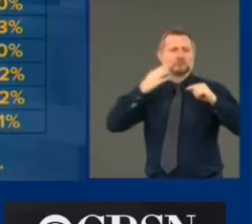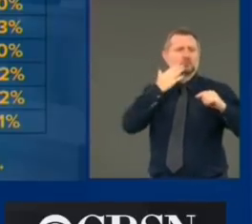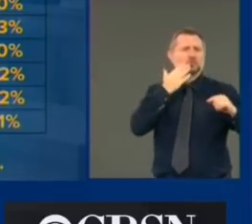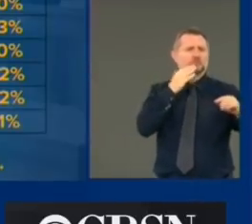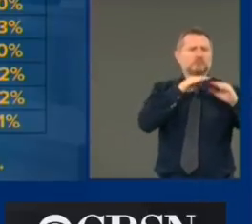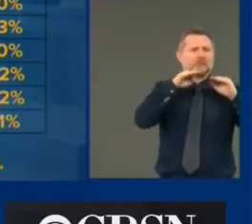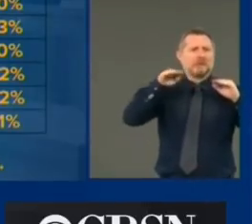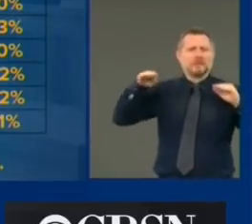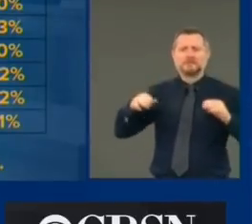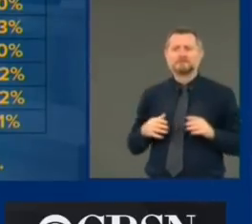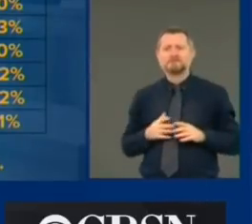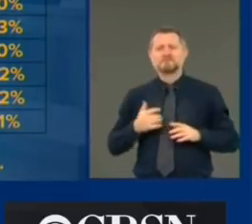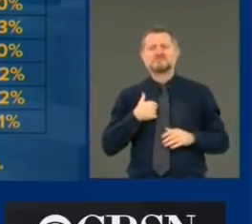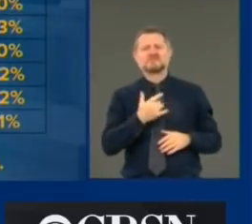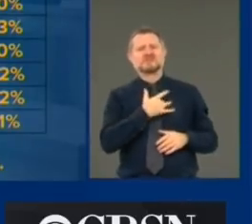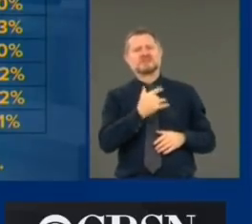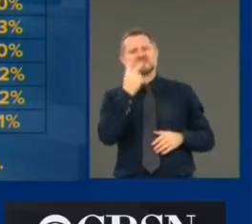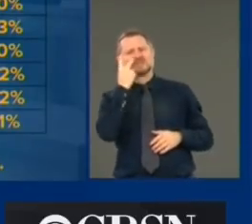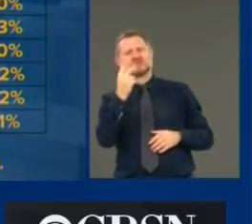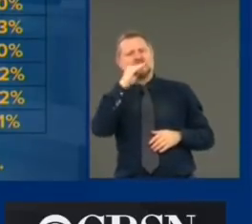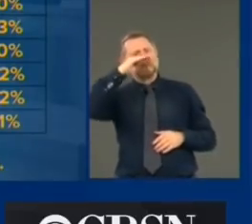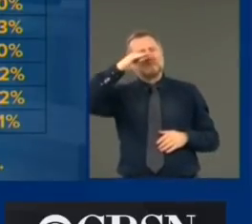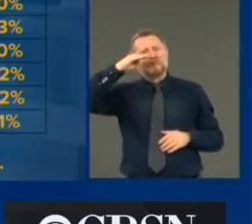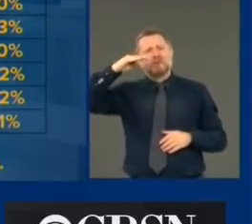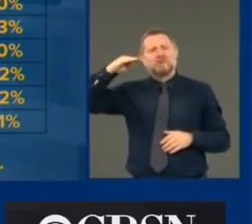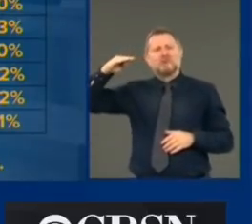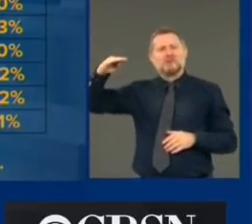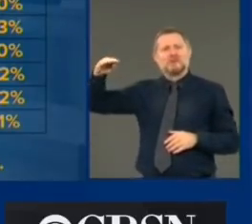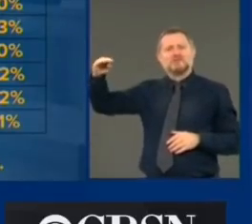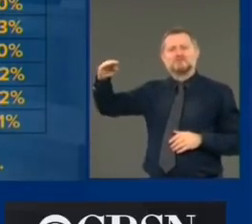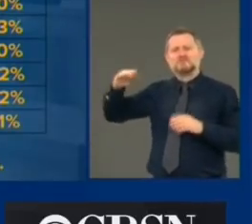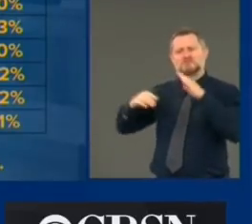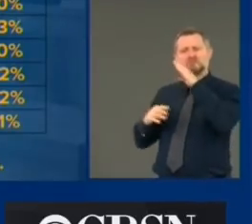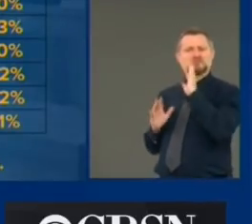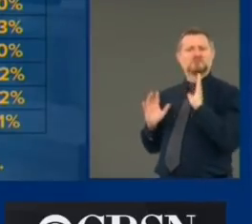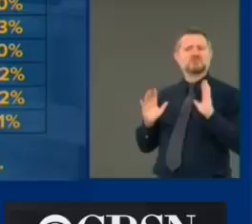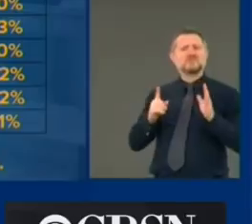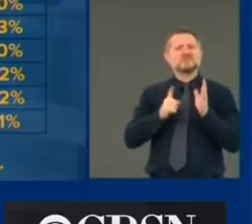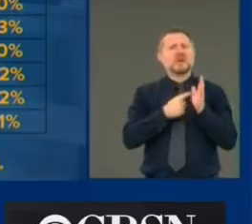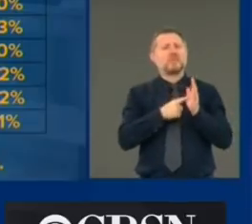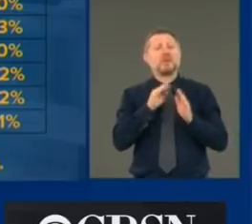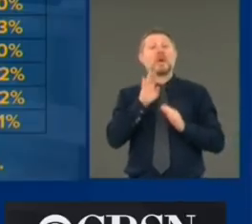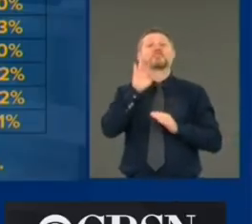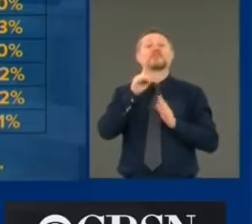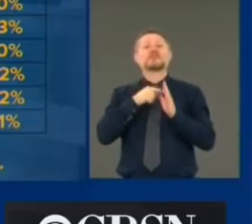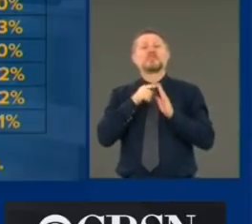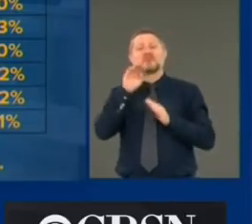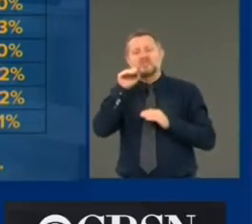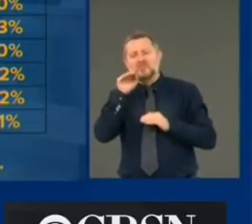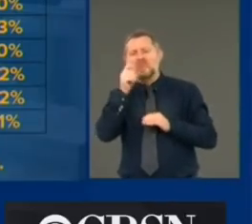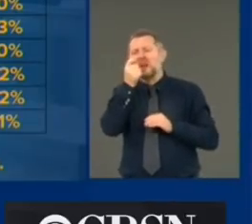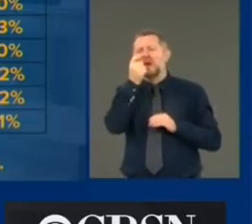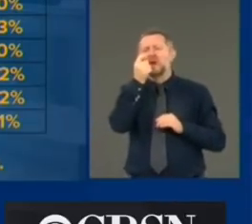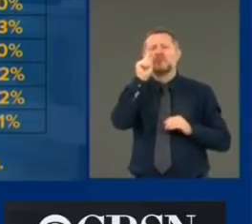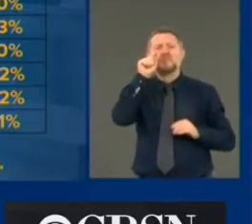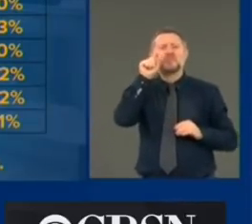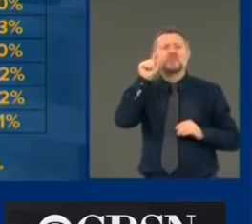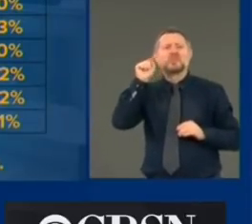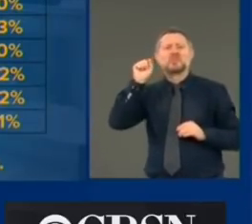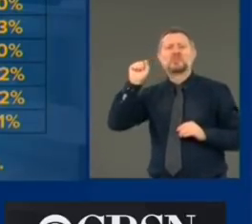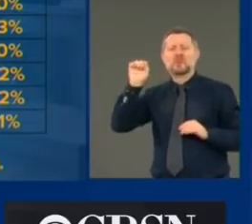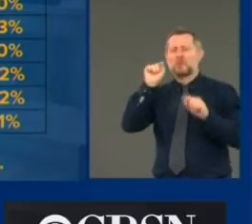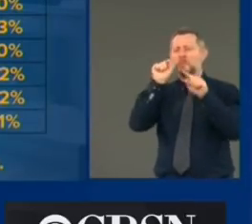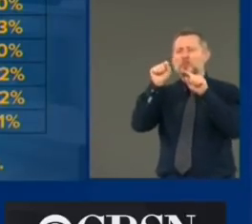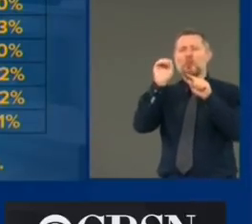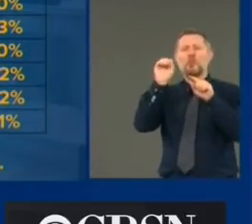see little deviations, little fluctuations. It'll be up a little bit, it'll be down a little bit. That's fine. What you